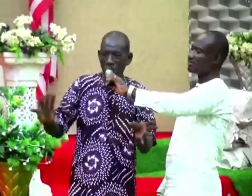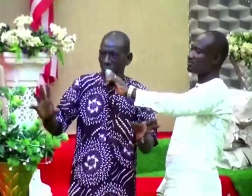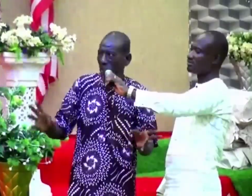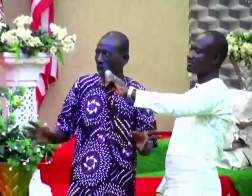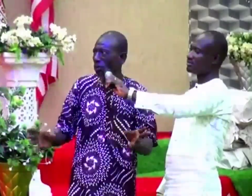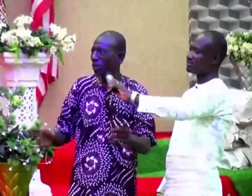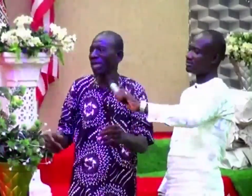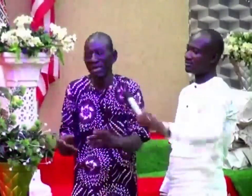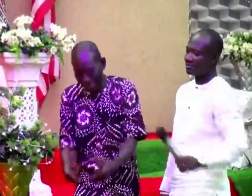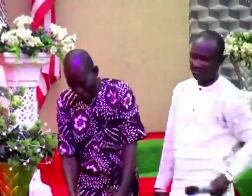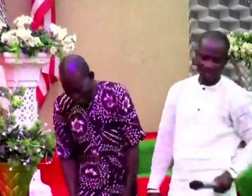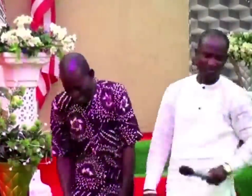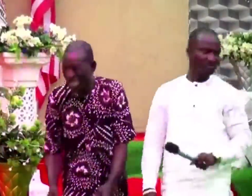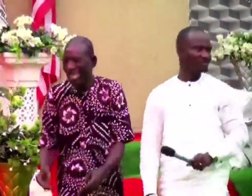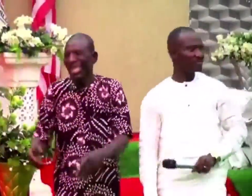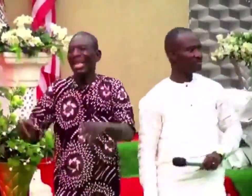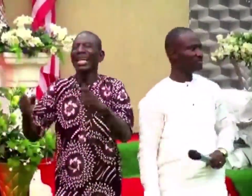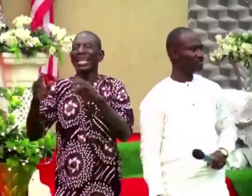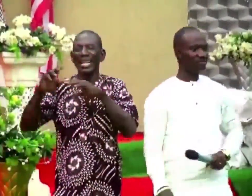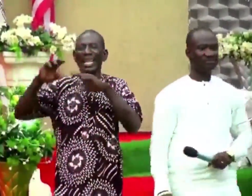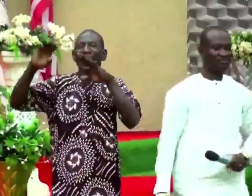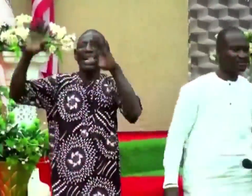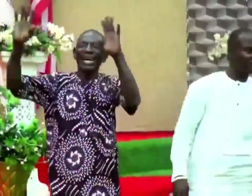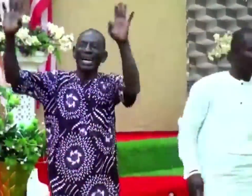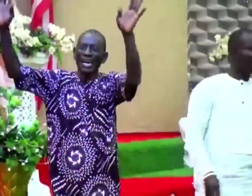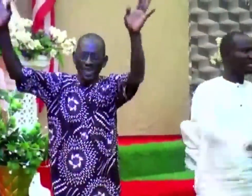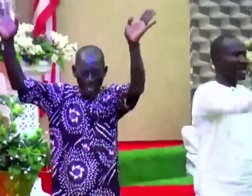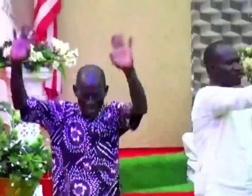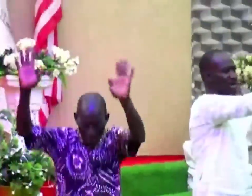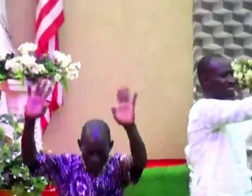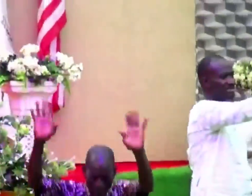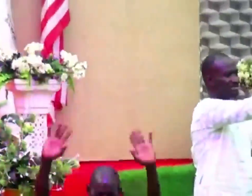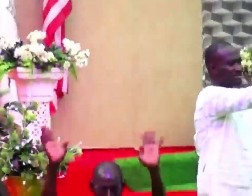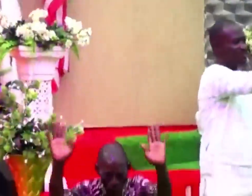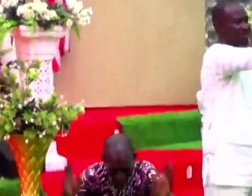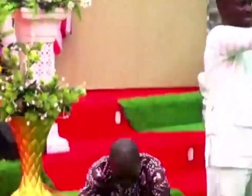gbo kankan lowo mi yes somebody say hallelujah